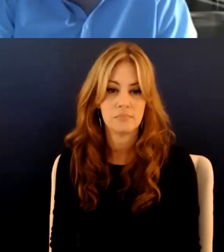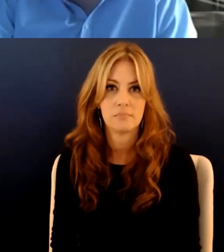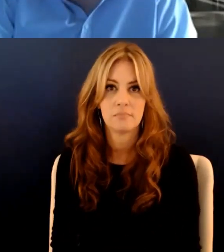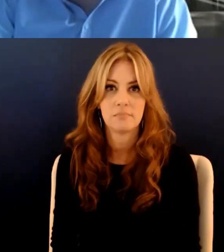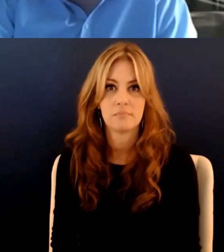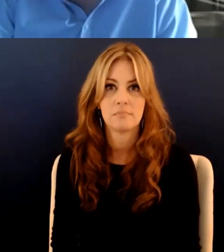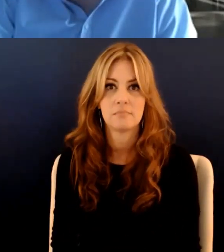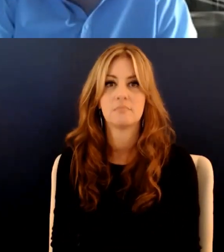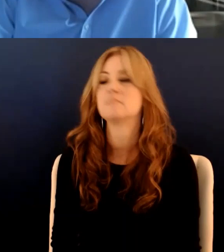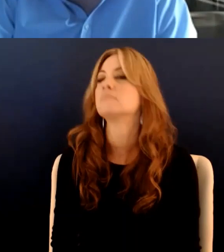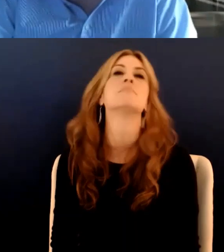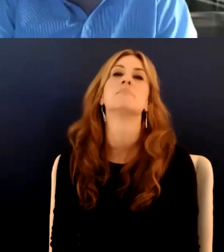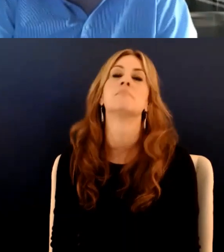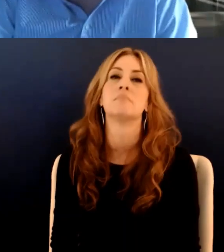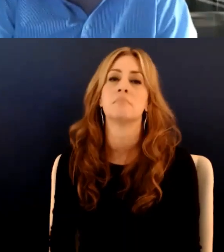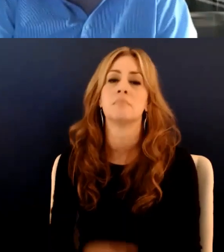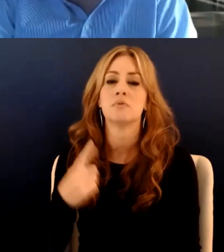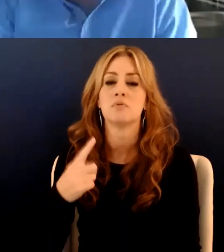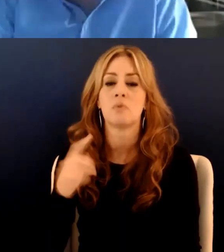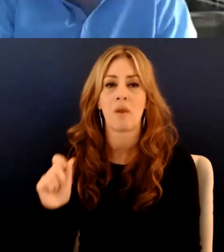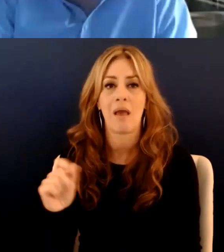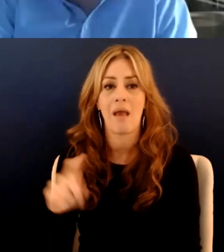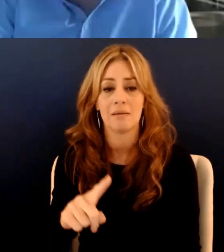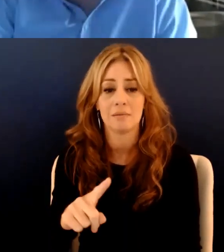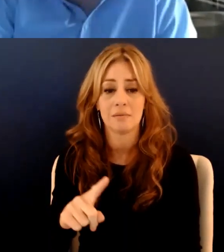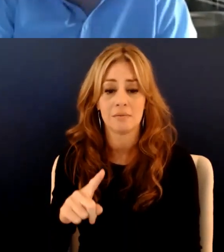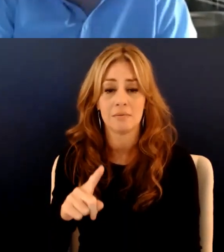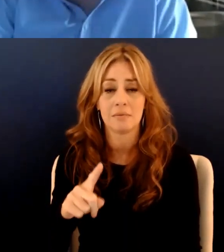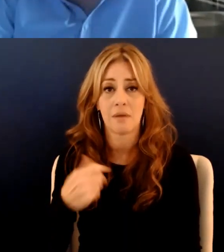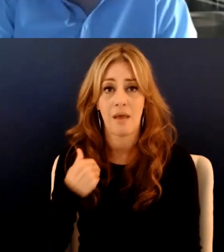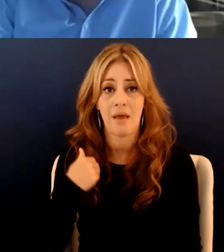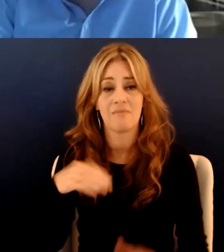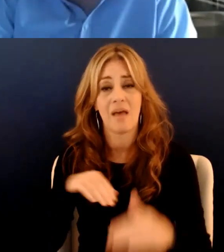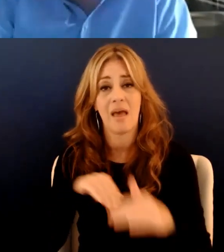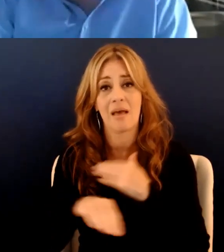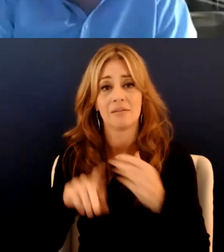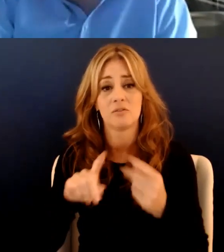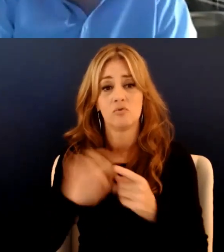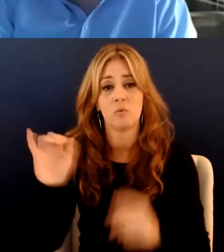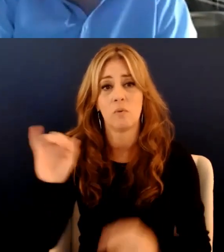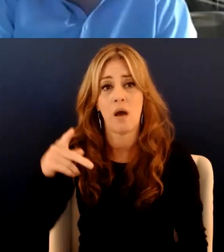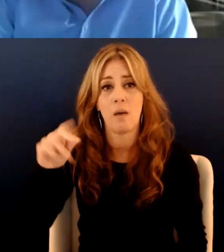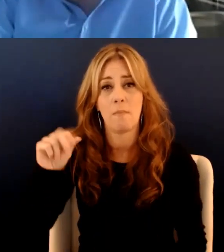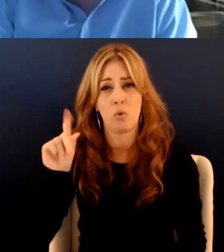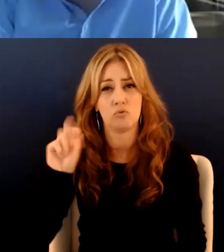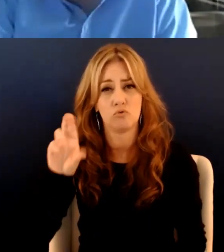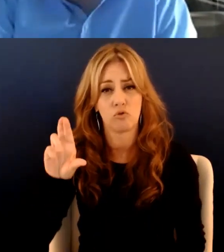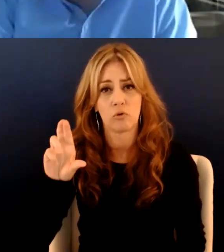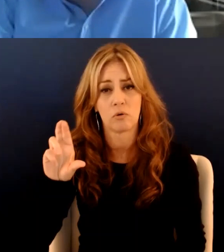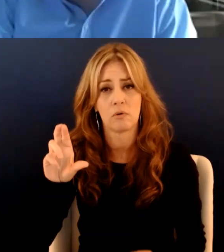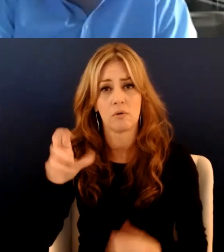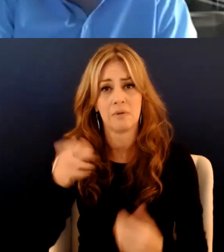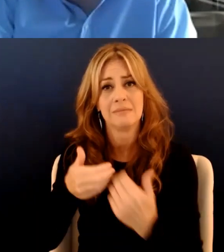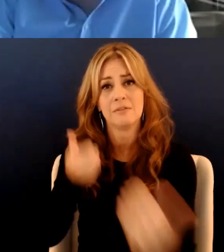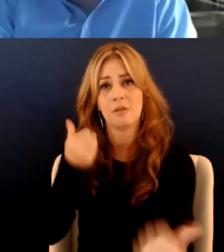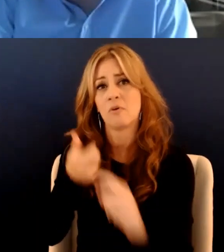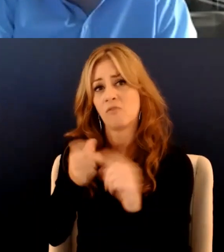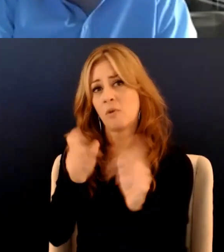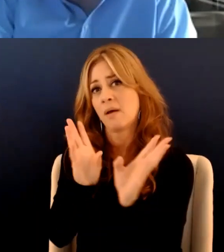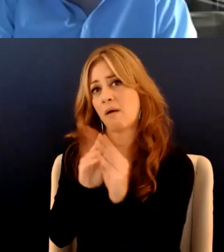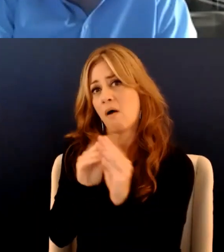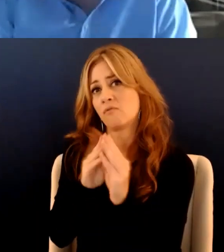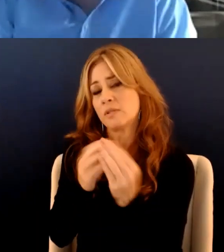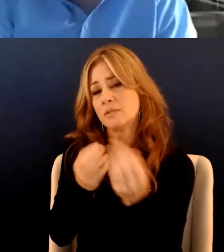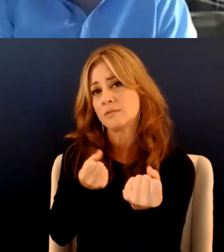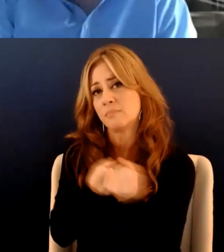Okay, someone has asked whether there is access to iPoster independent of a conference sponsor that can be